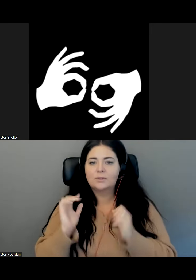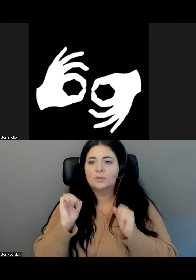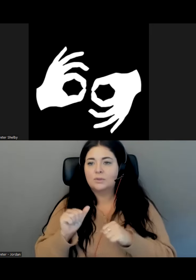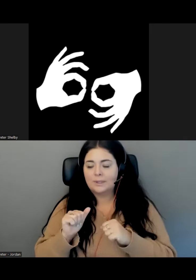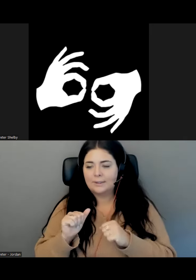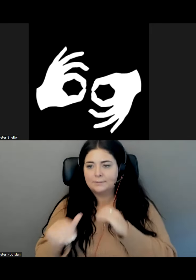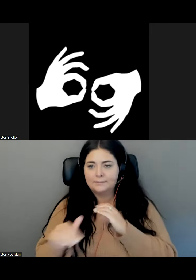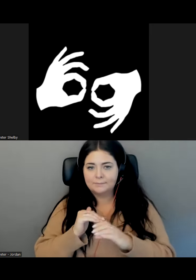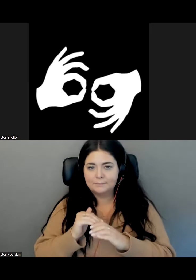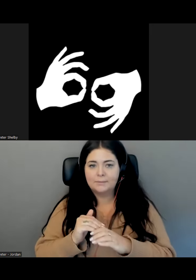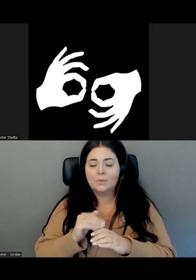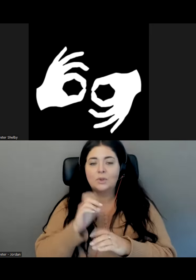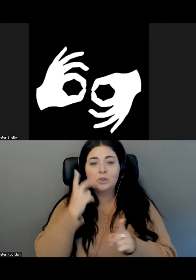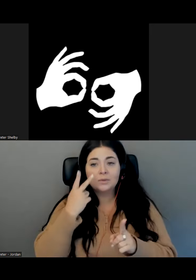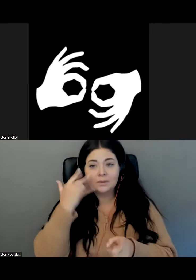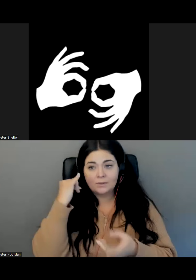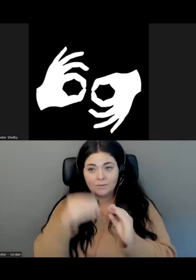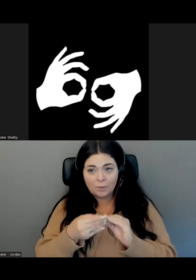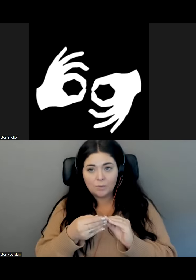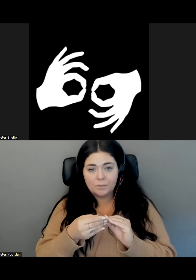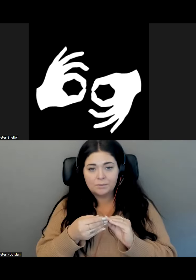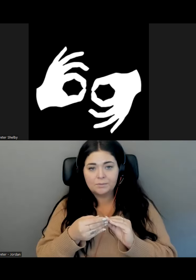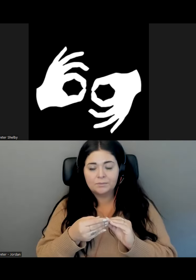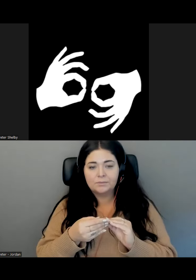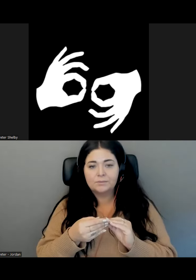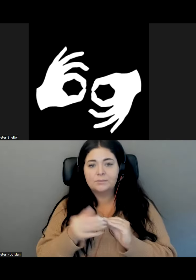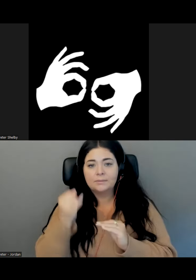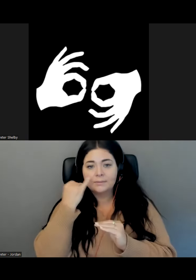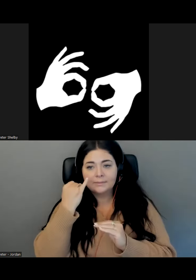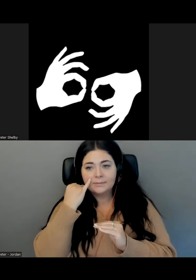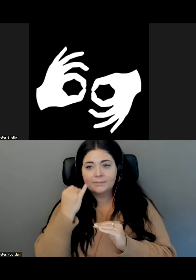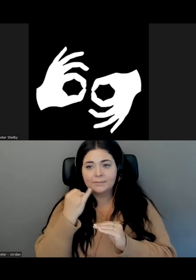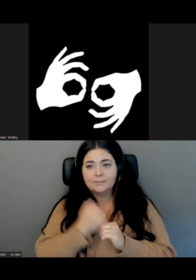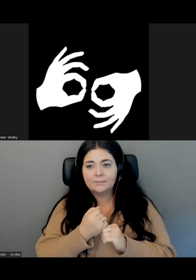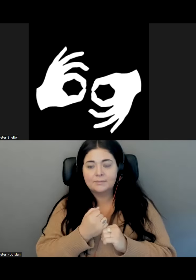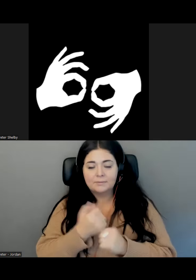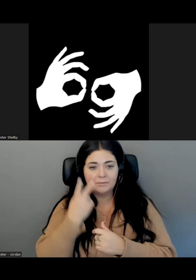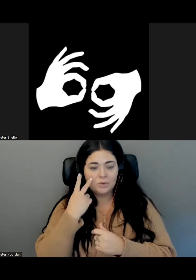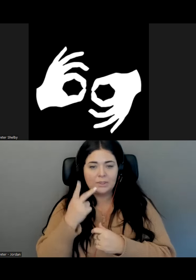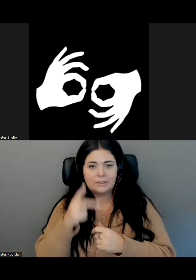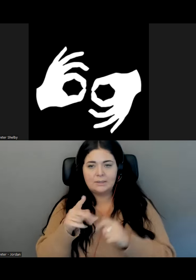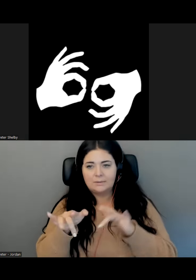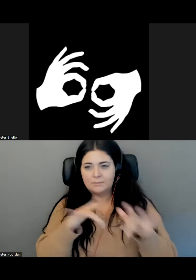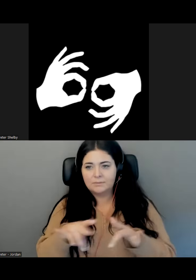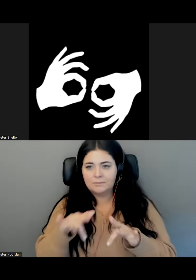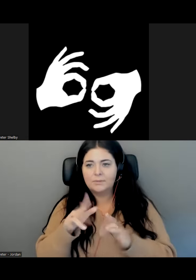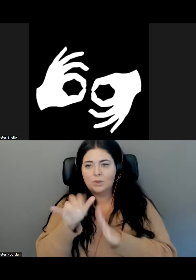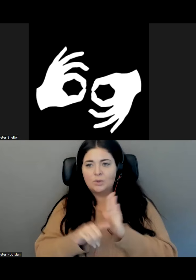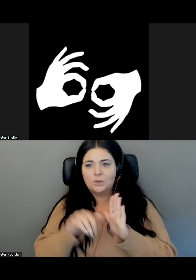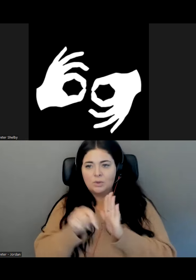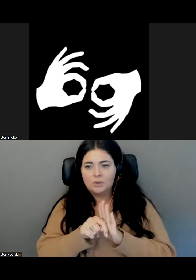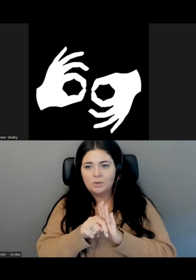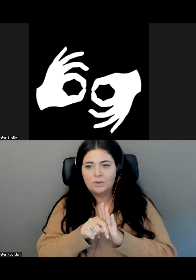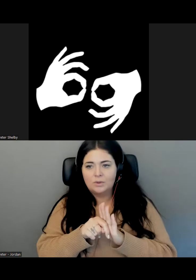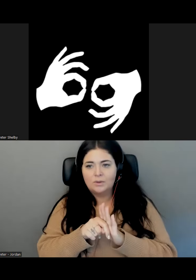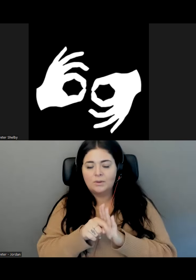NL. The number is on the screen. If you are viewing this recorded session on YouTube